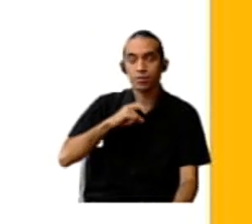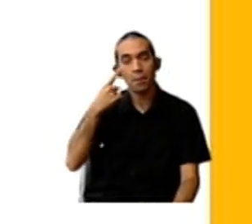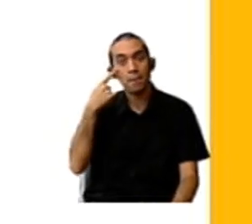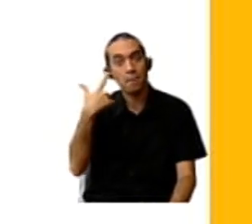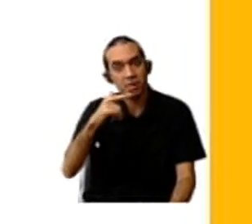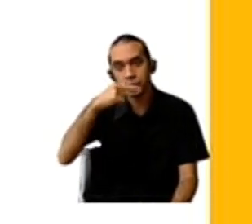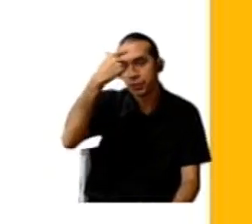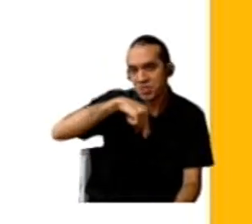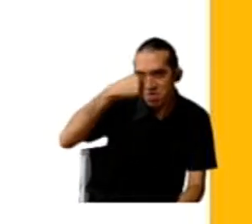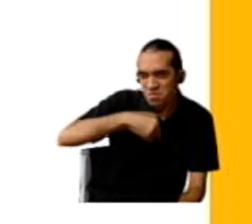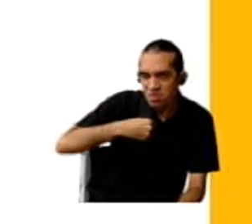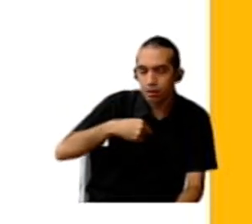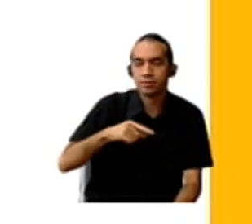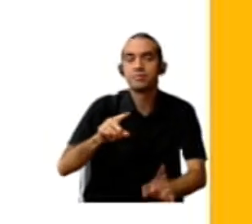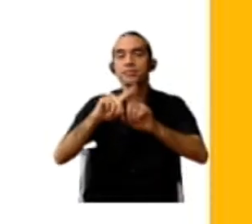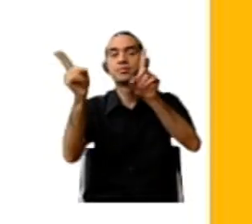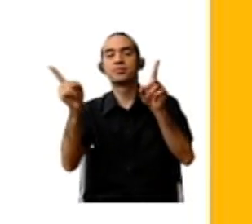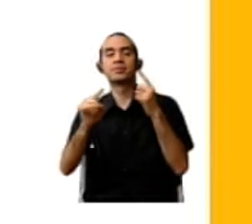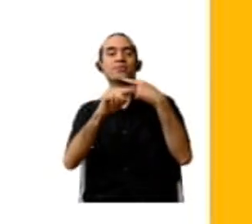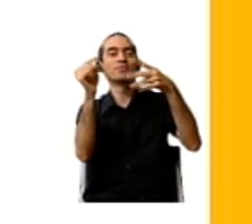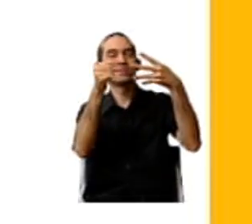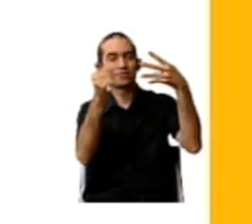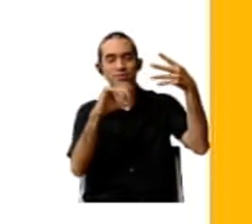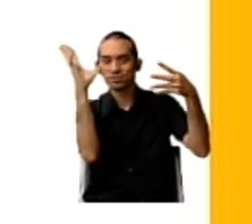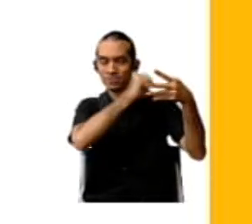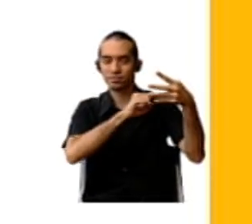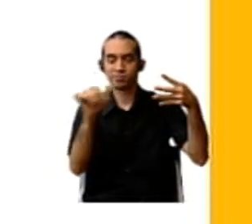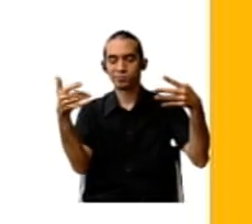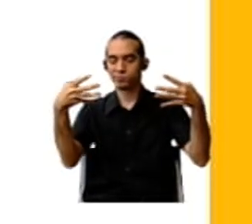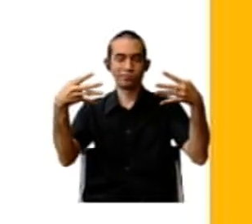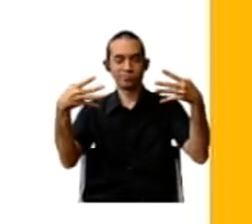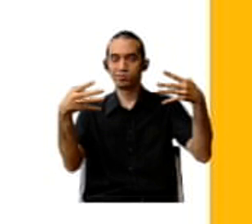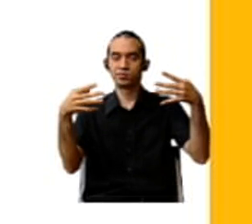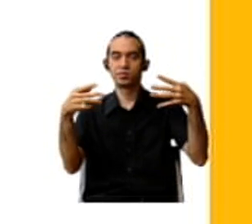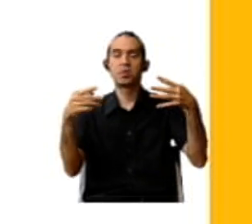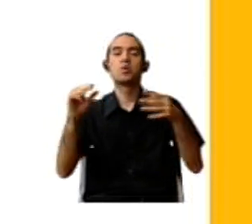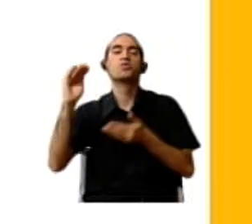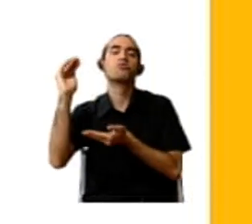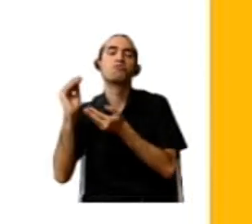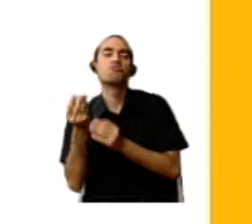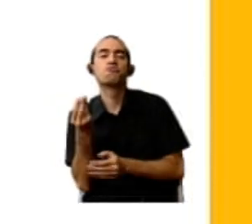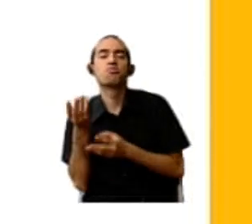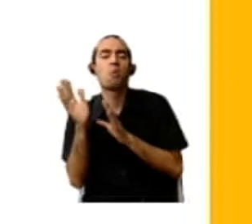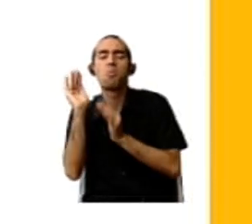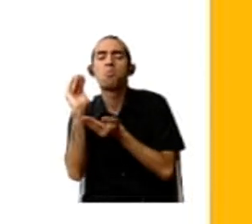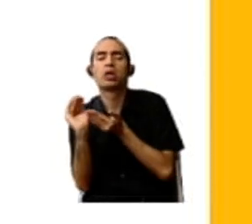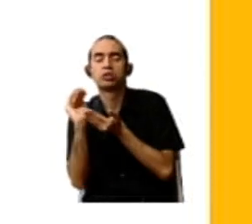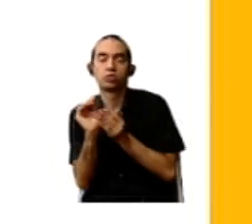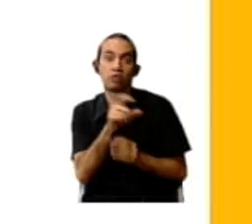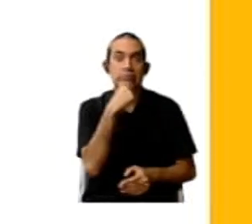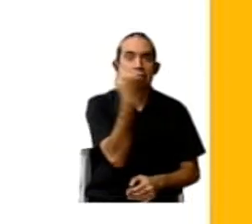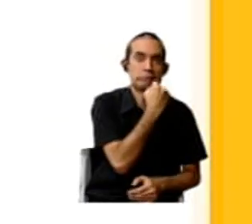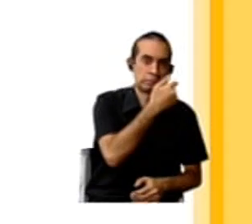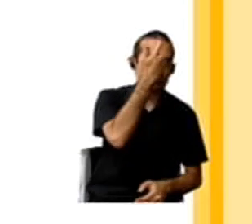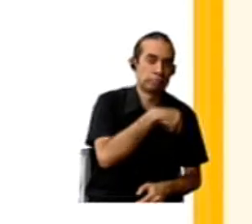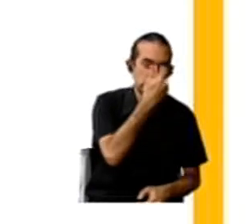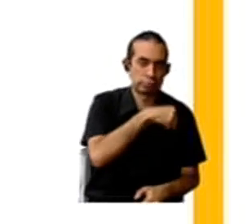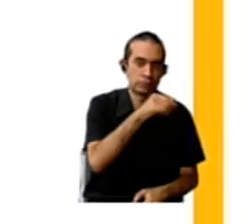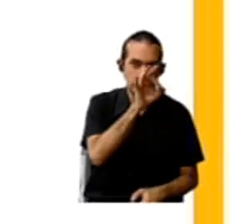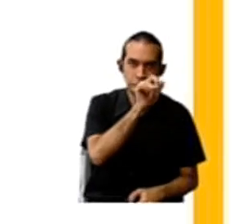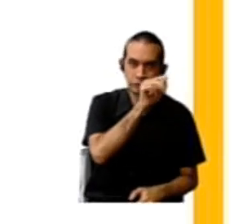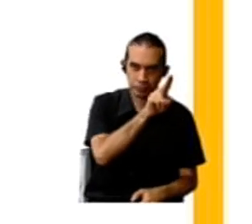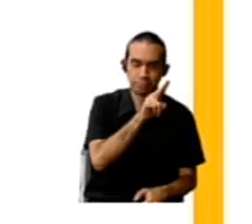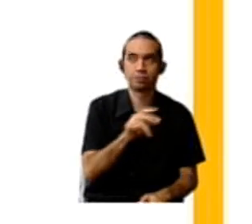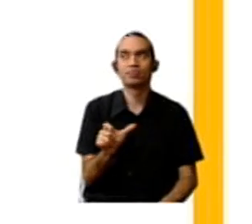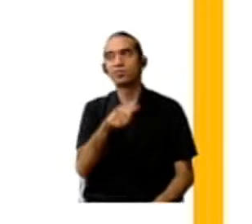flu. But the symptoms are not as extreme as in a flu. And finally, we have the